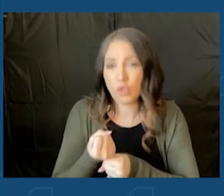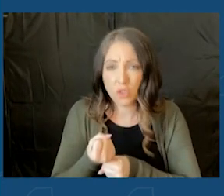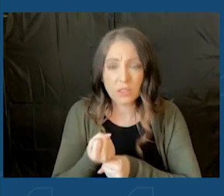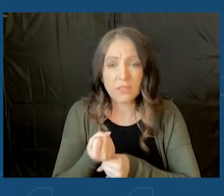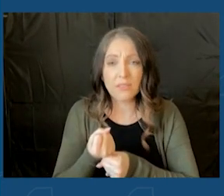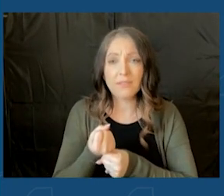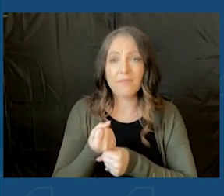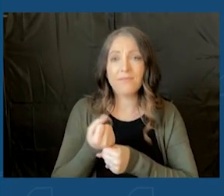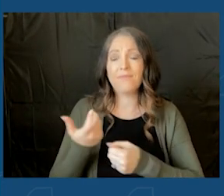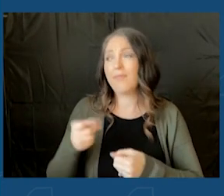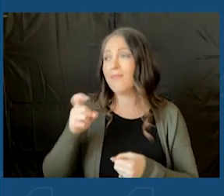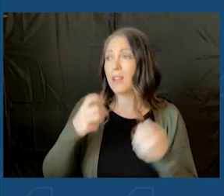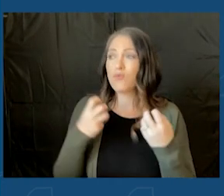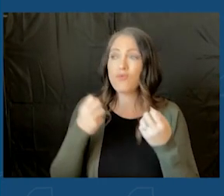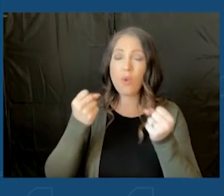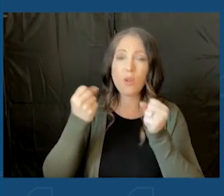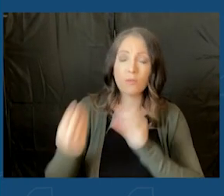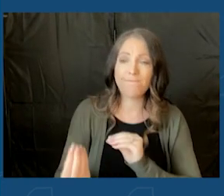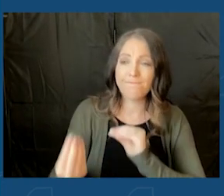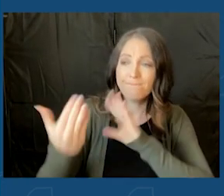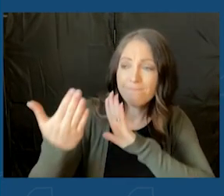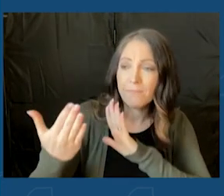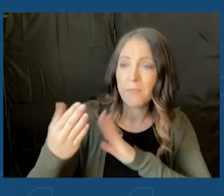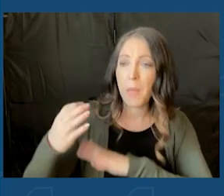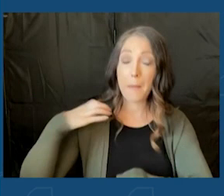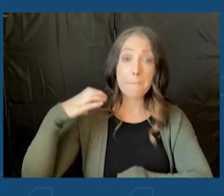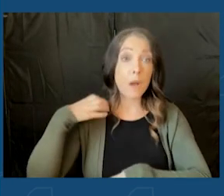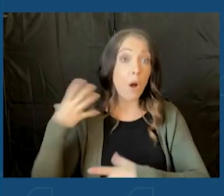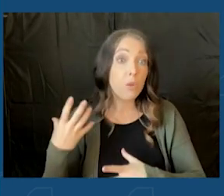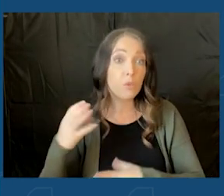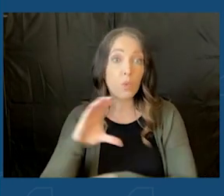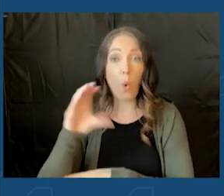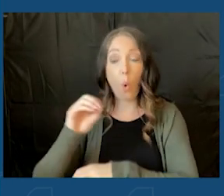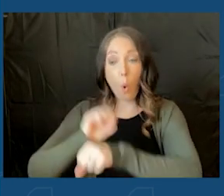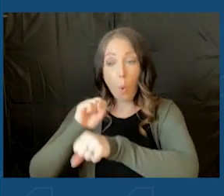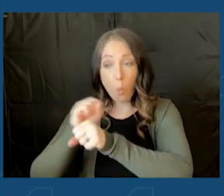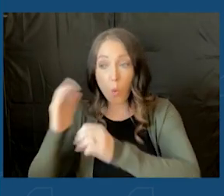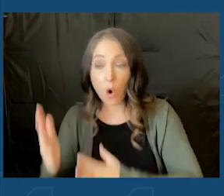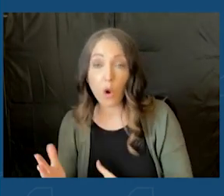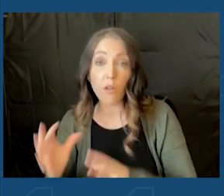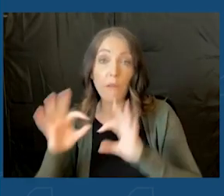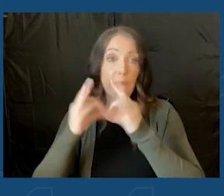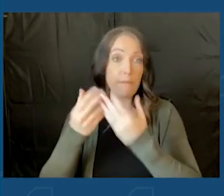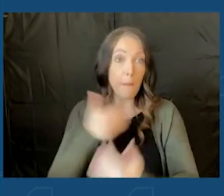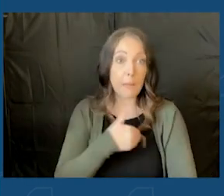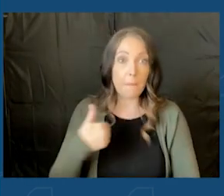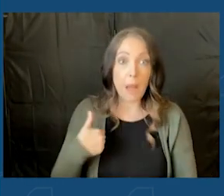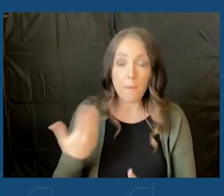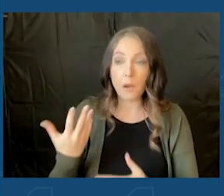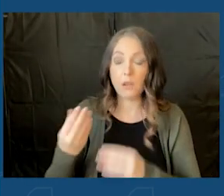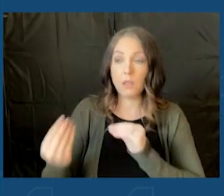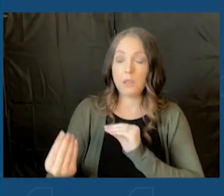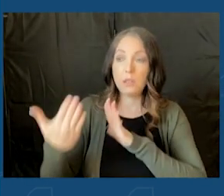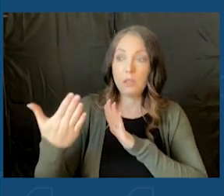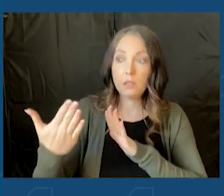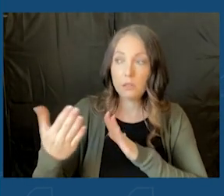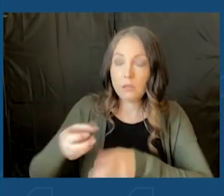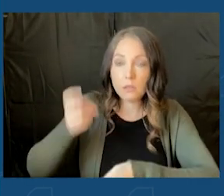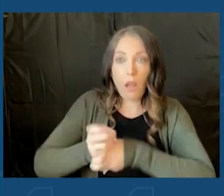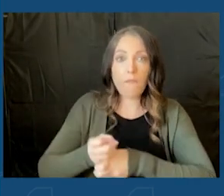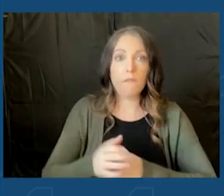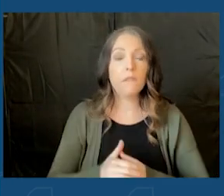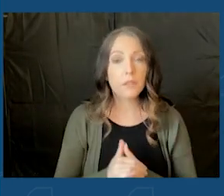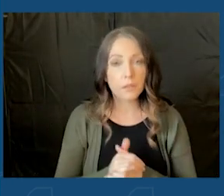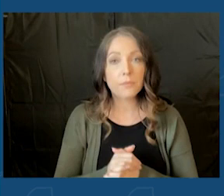confront a boss or a trusted coworker or family member in a protracted court fight. By some estimates, as many